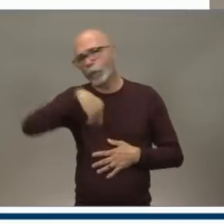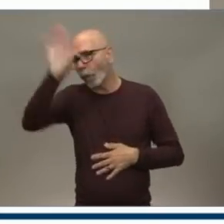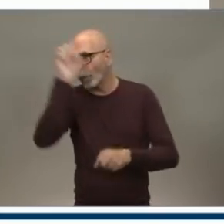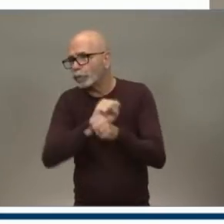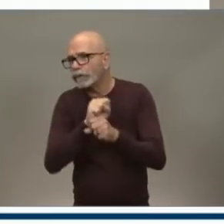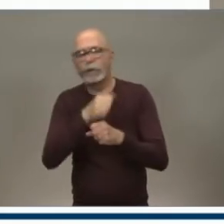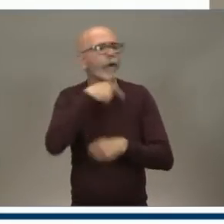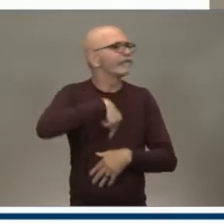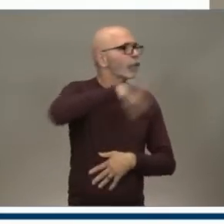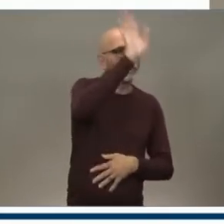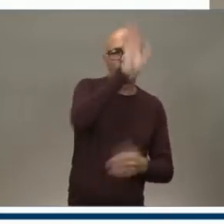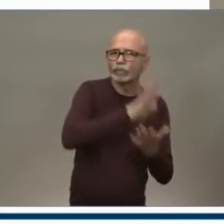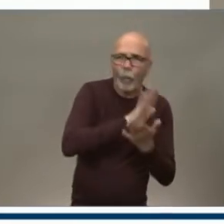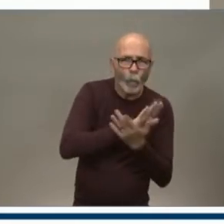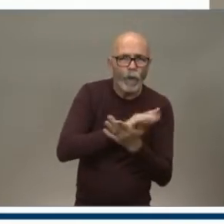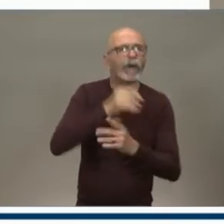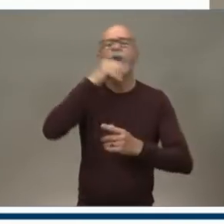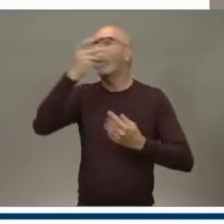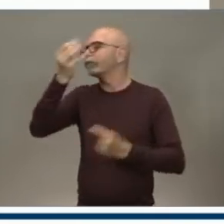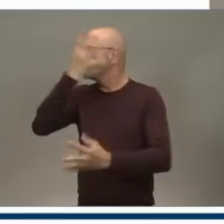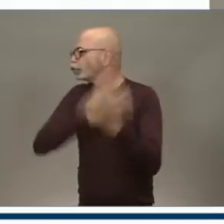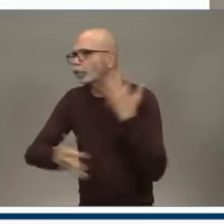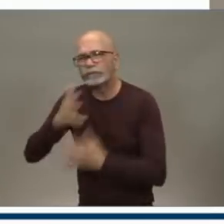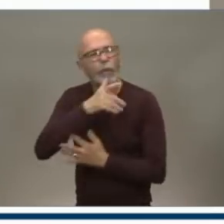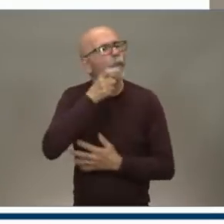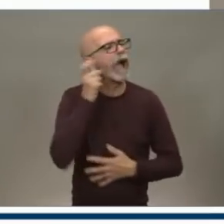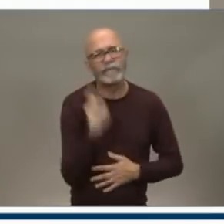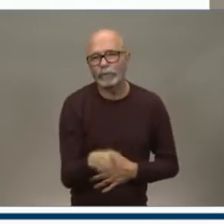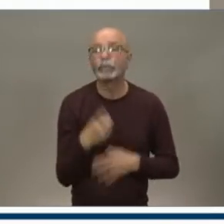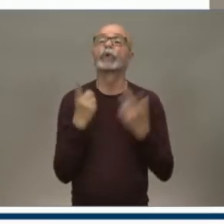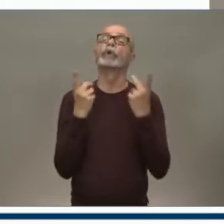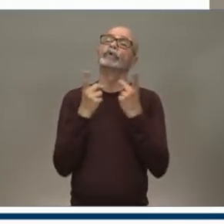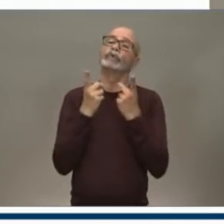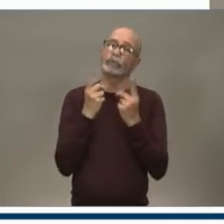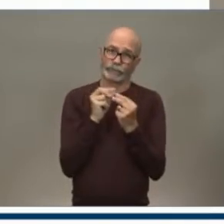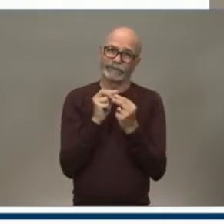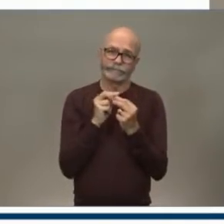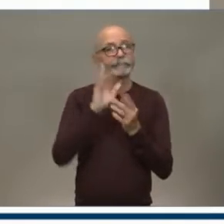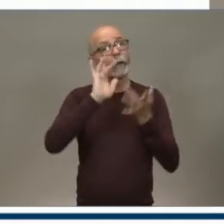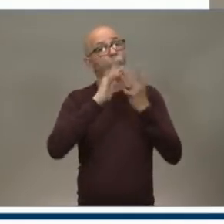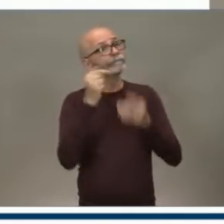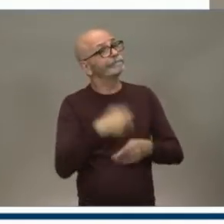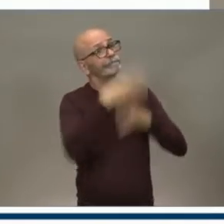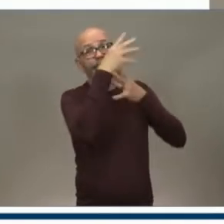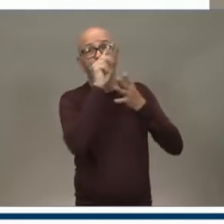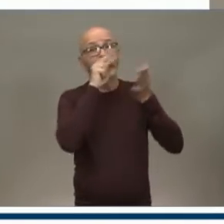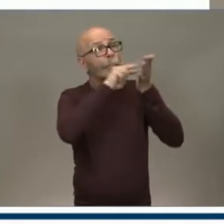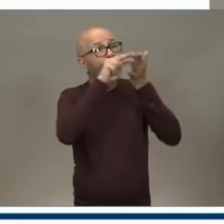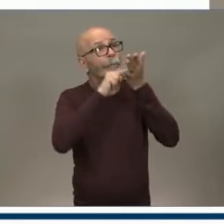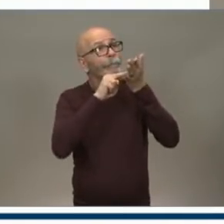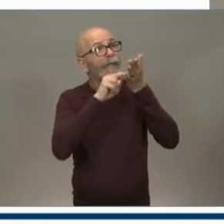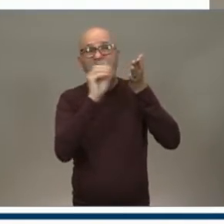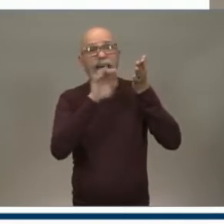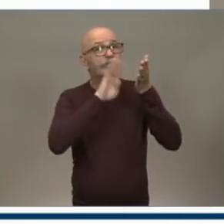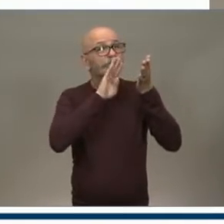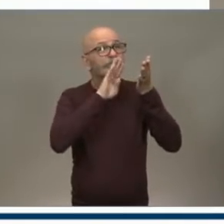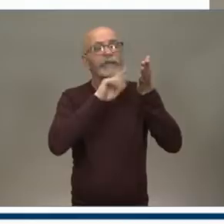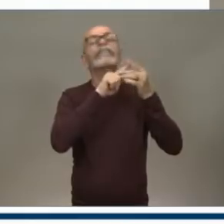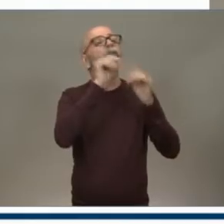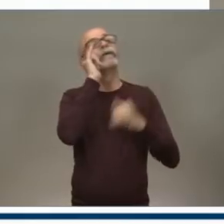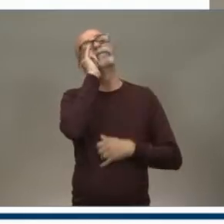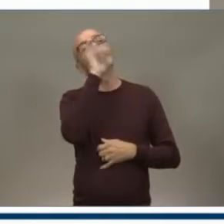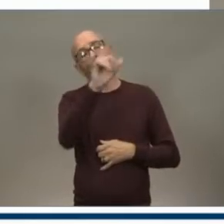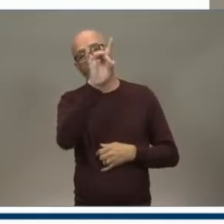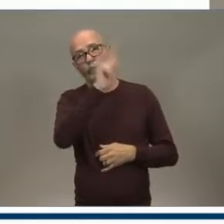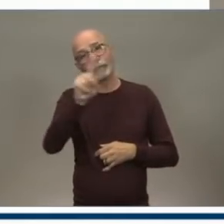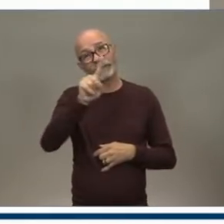online self-assessment, or if you don't have online ability, go, calling 811, and then they'll take you through a process, and if you do need to have a test, you can